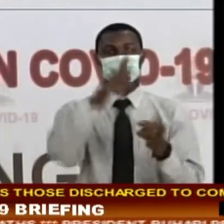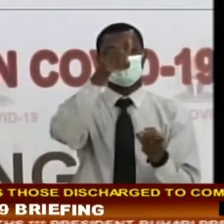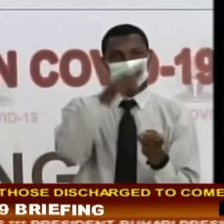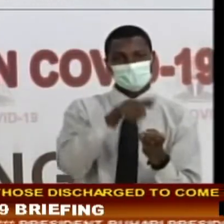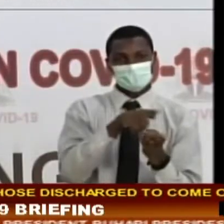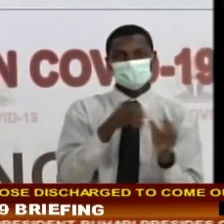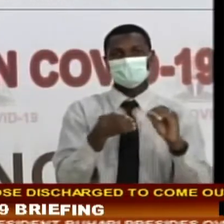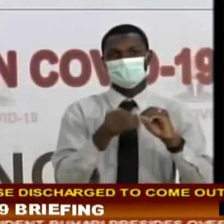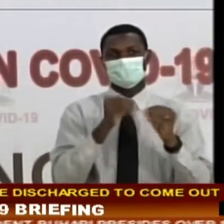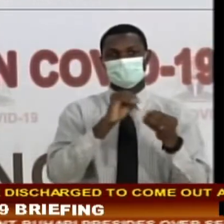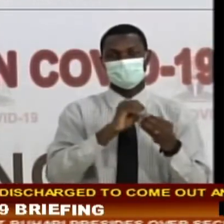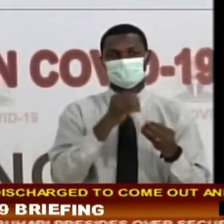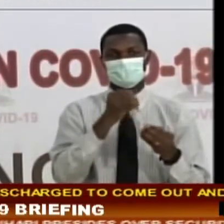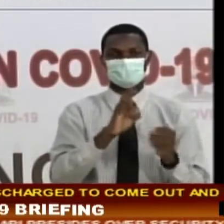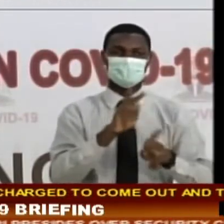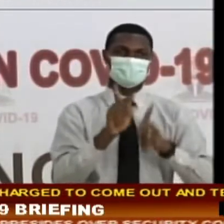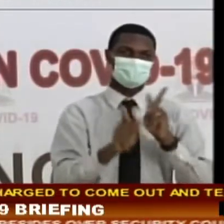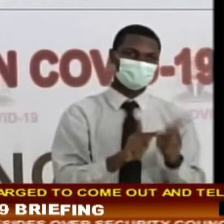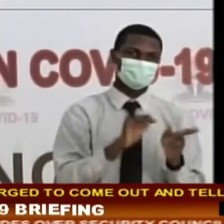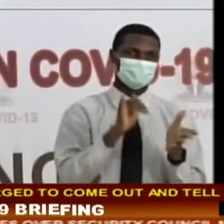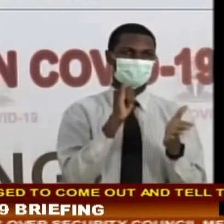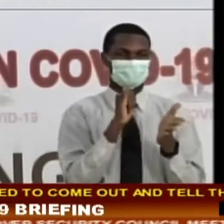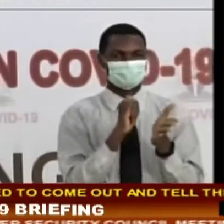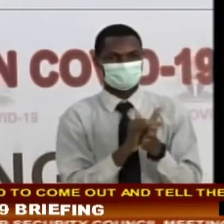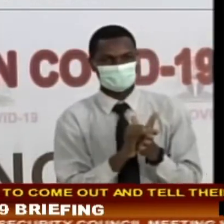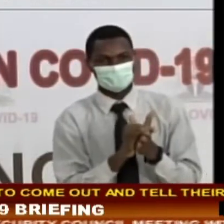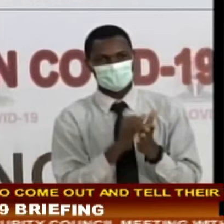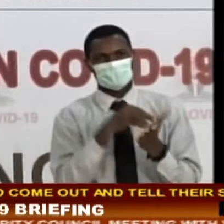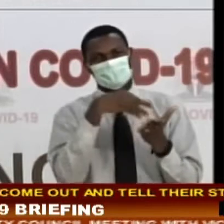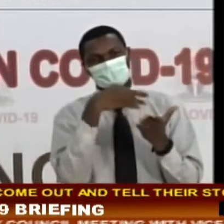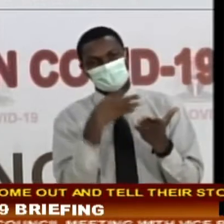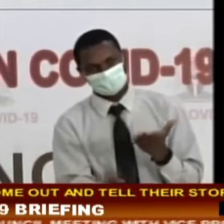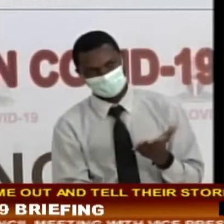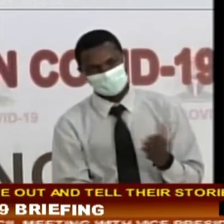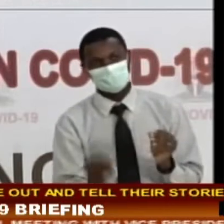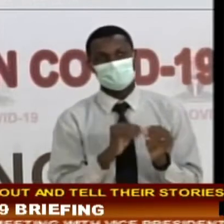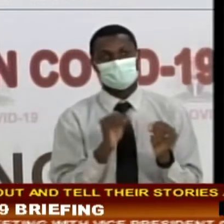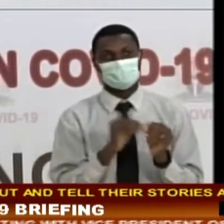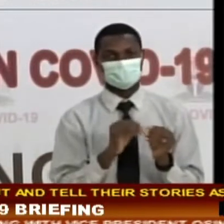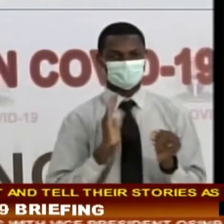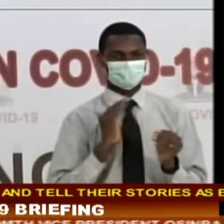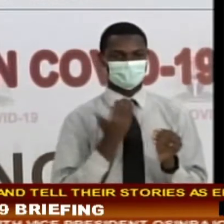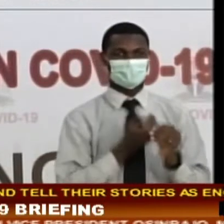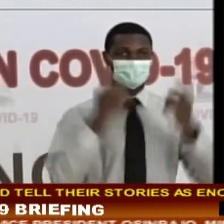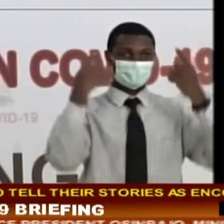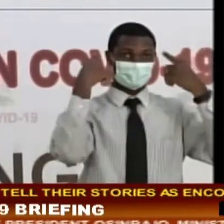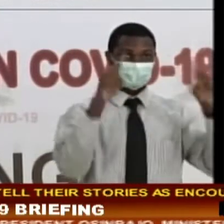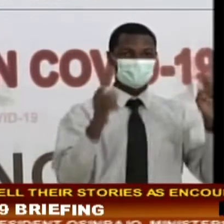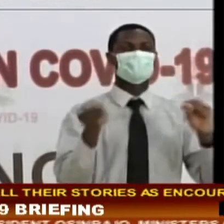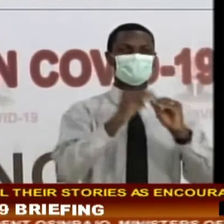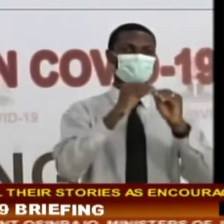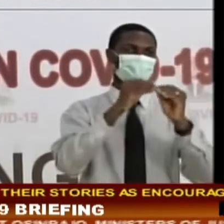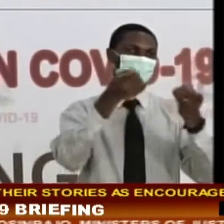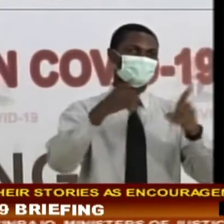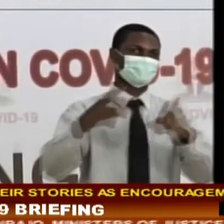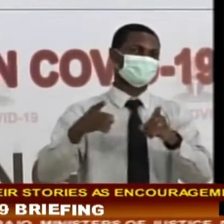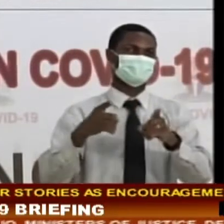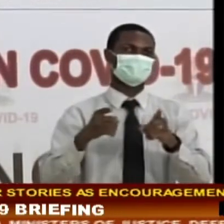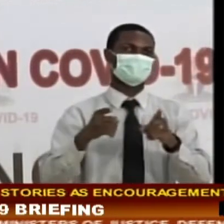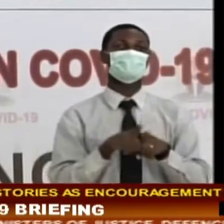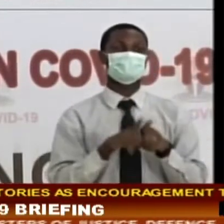of dissertion and improve overall performance we have also deployed Commodities like